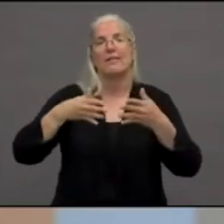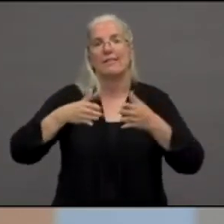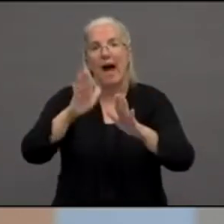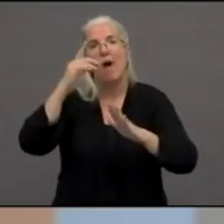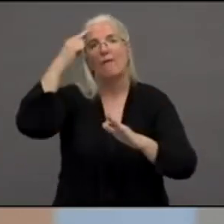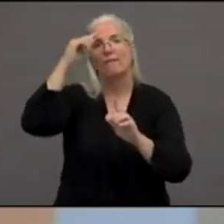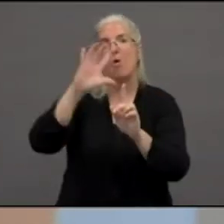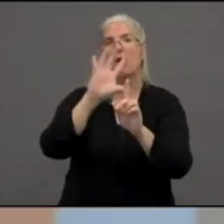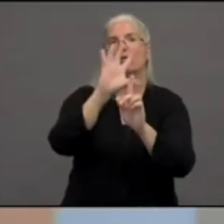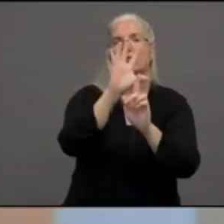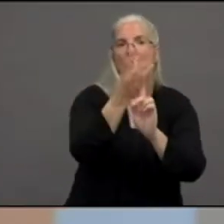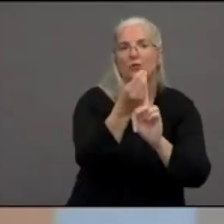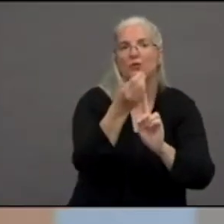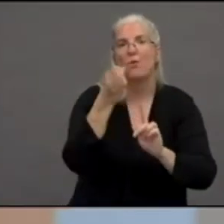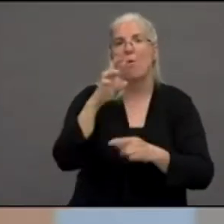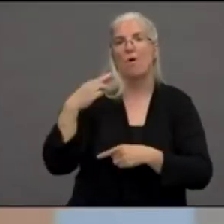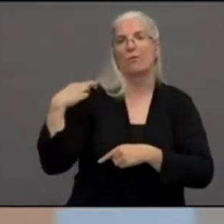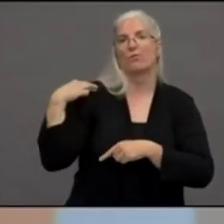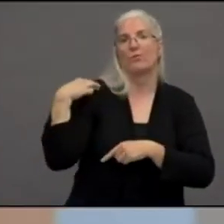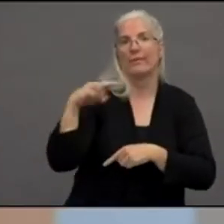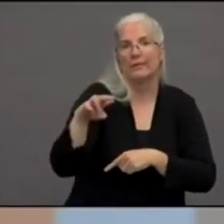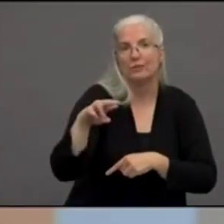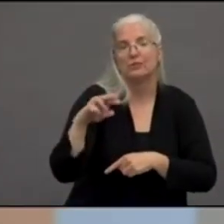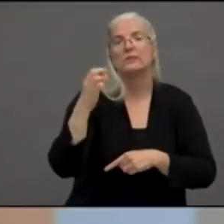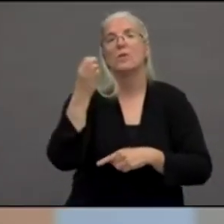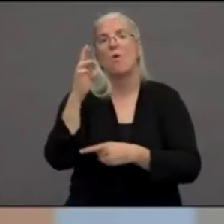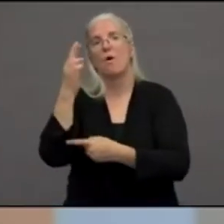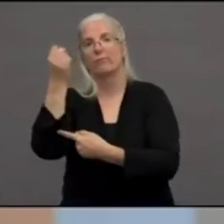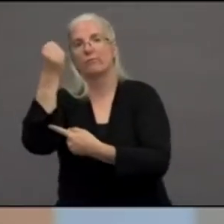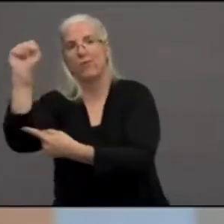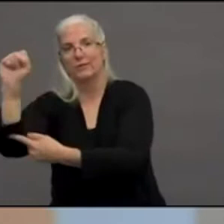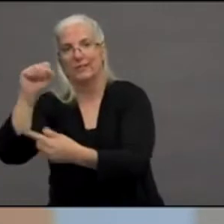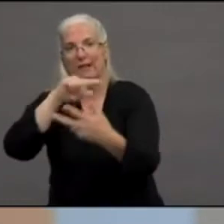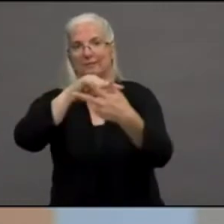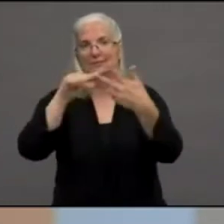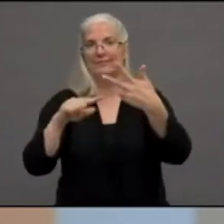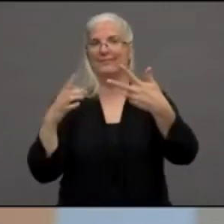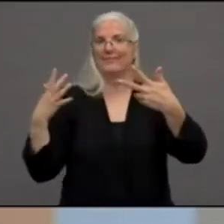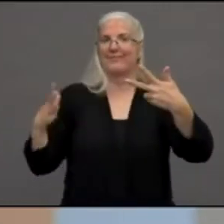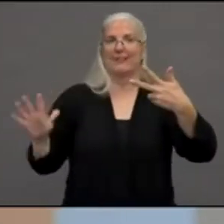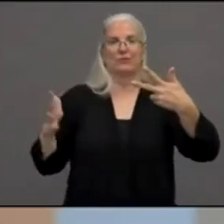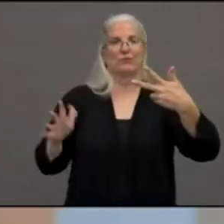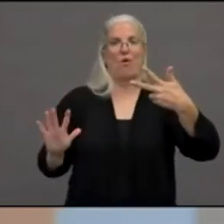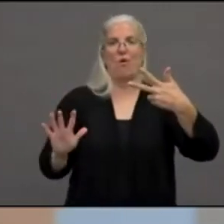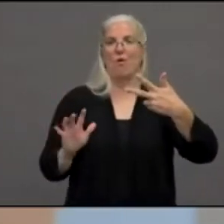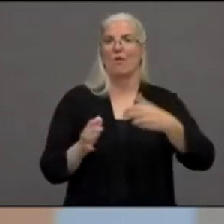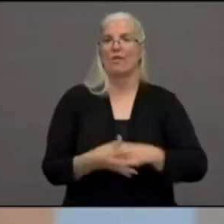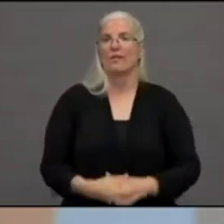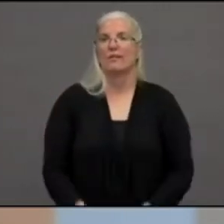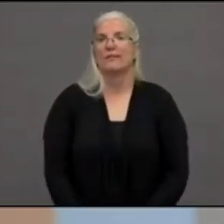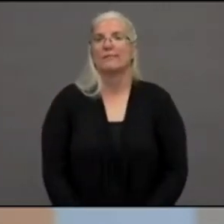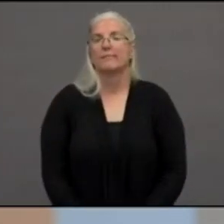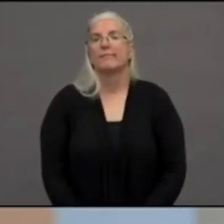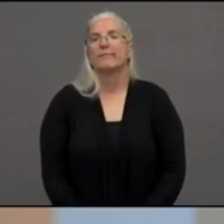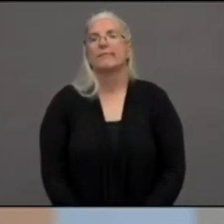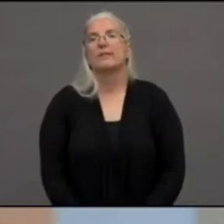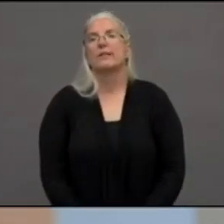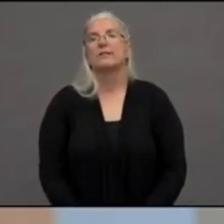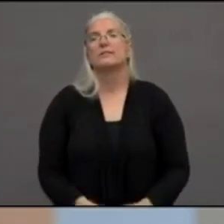protests. The 1 person per household doesn't necessarily apply anymore due to the state's announcement.